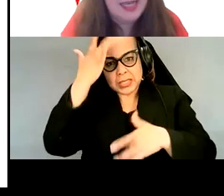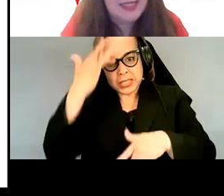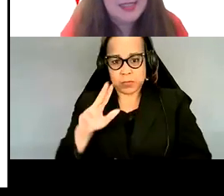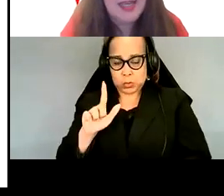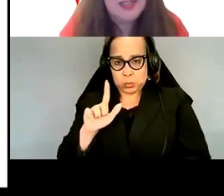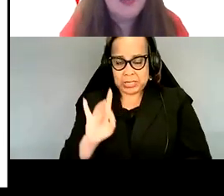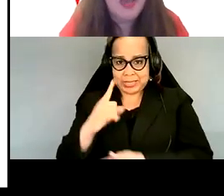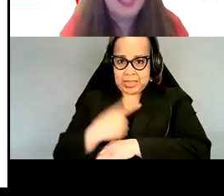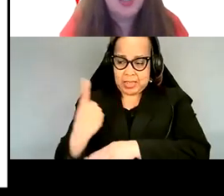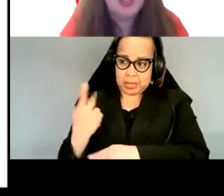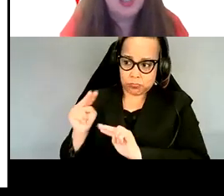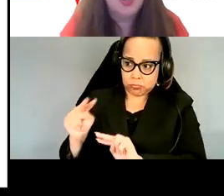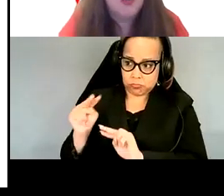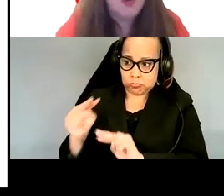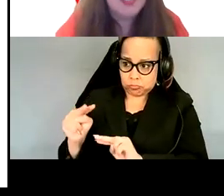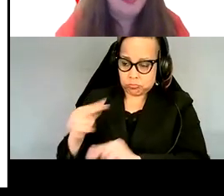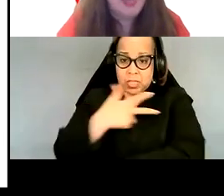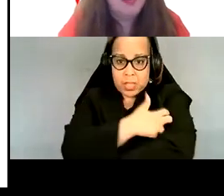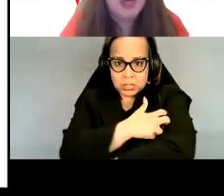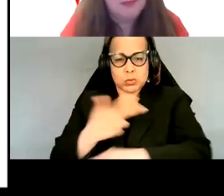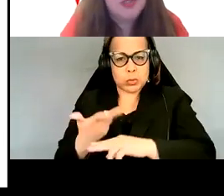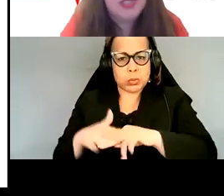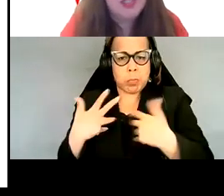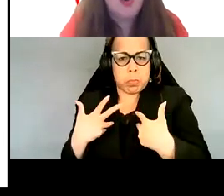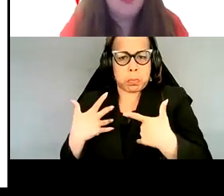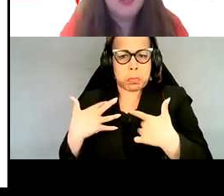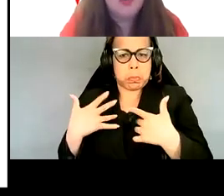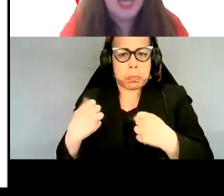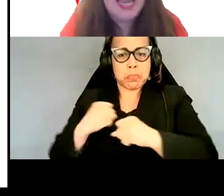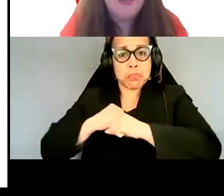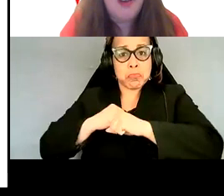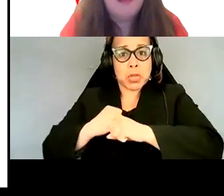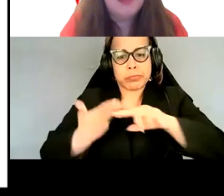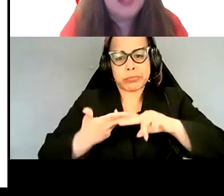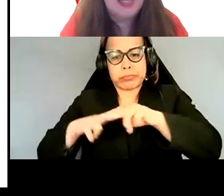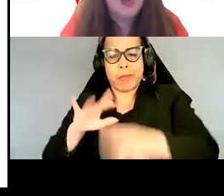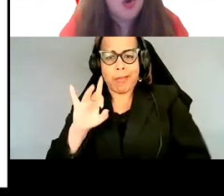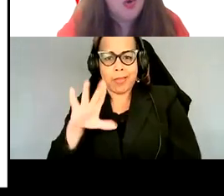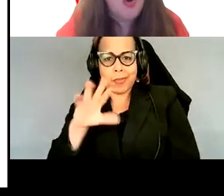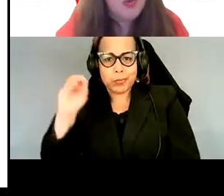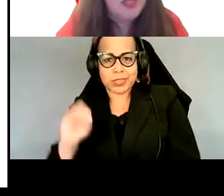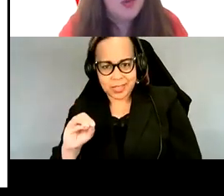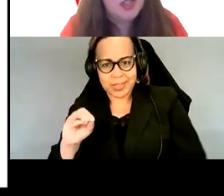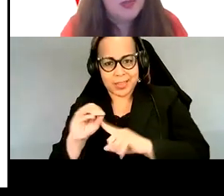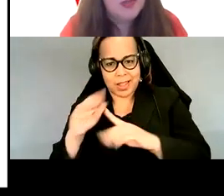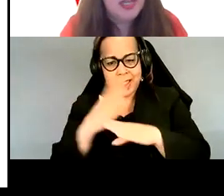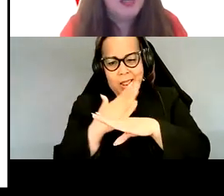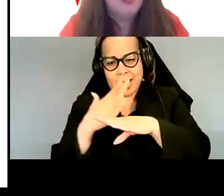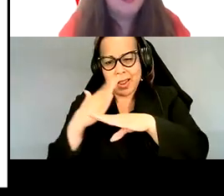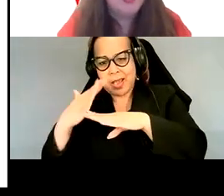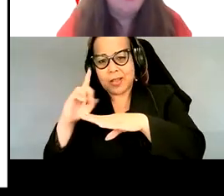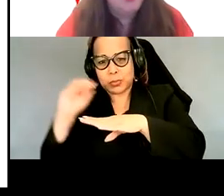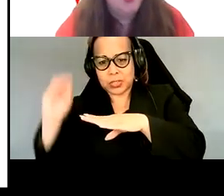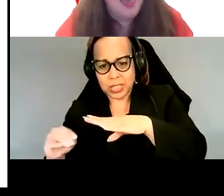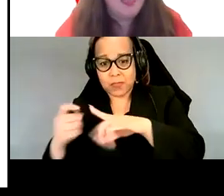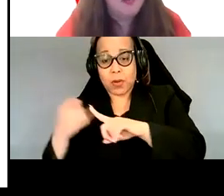28 days, this vaccination grows up in power and protects you over to 85%, all the way to 100%